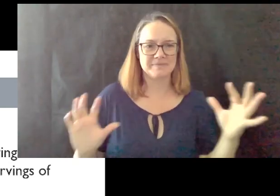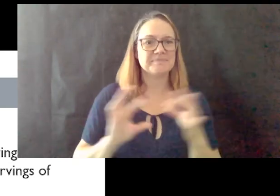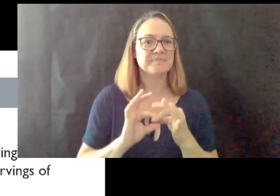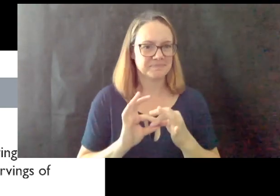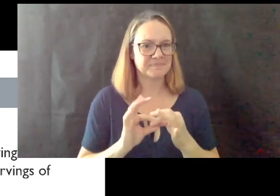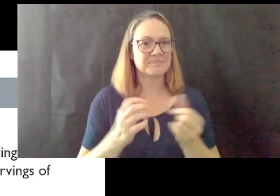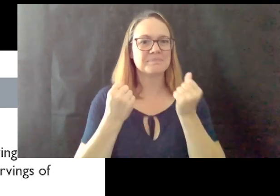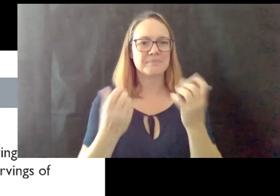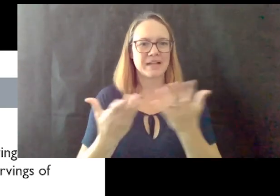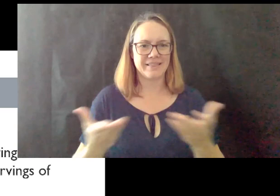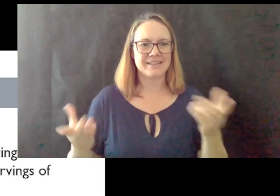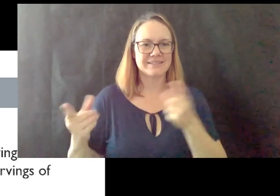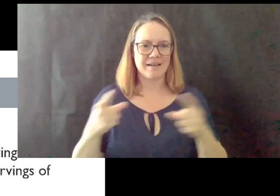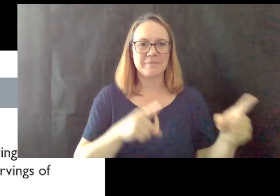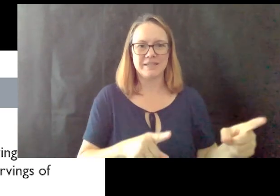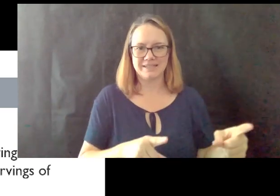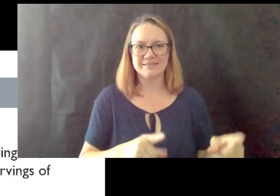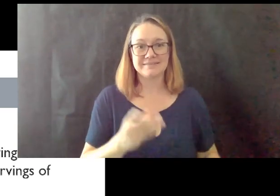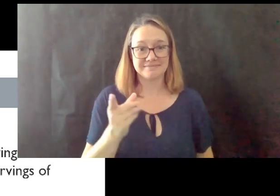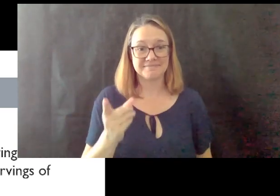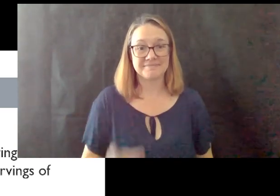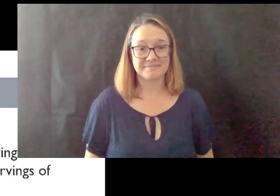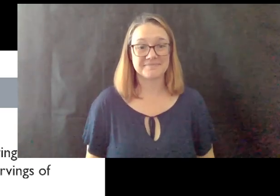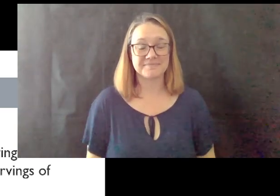and moods. So there's a lot going on here.